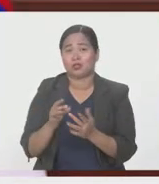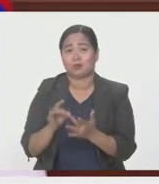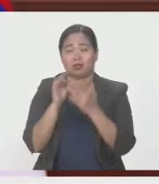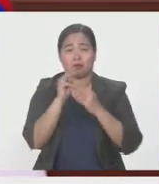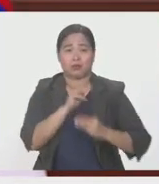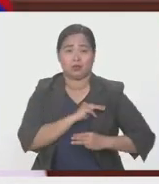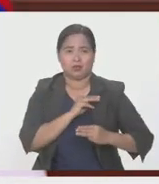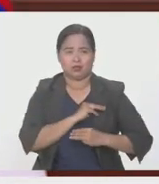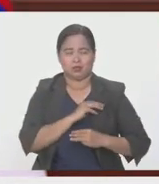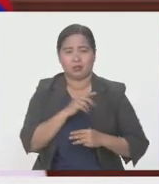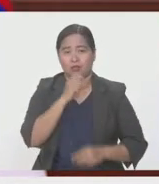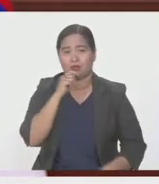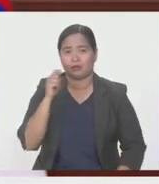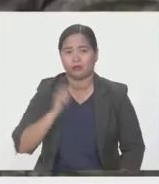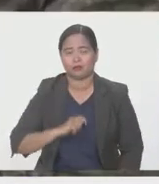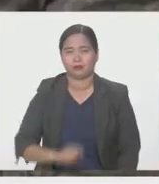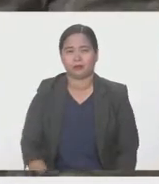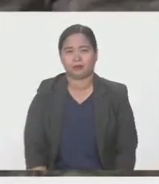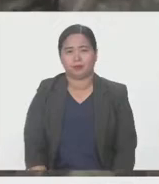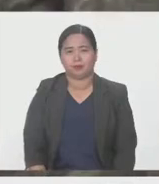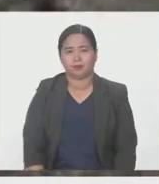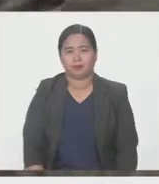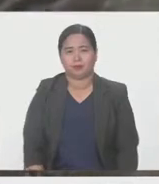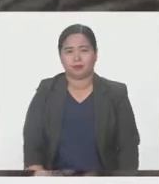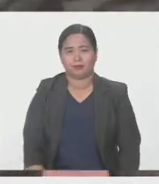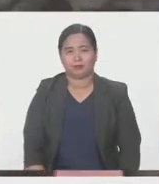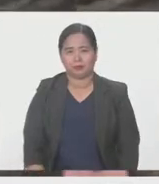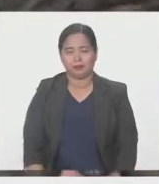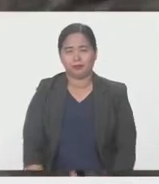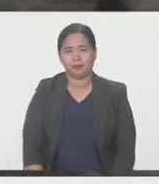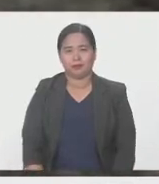military operations in Ukraine.